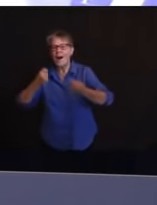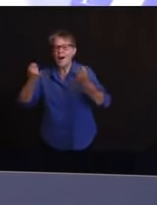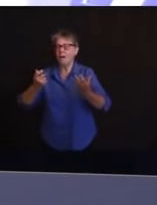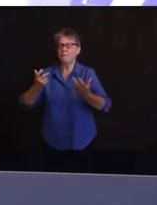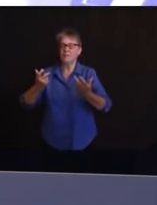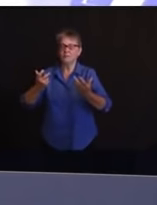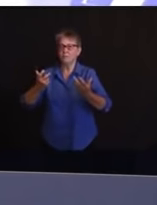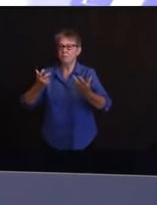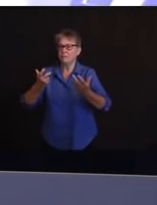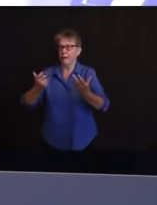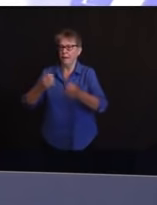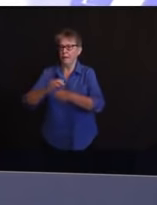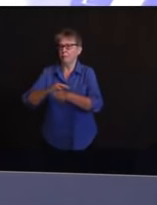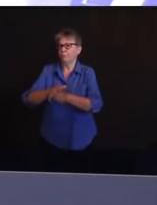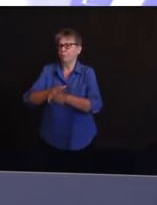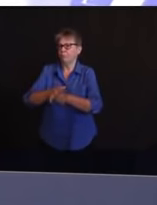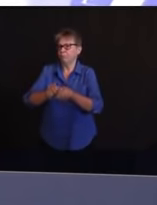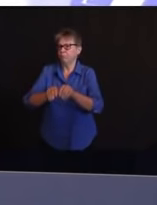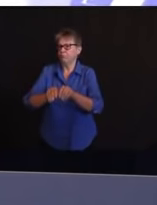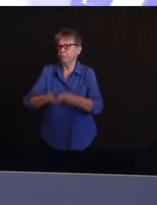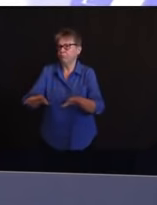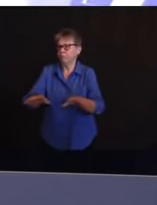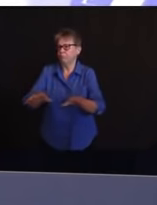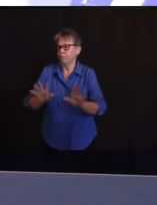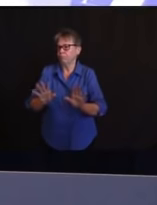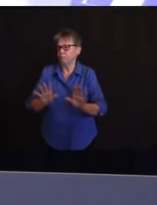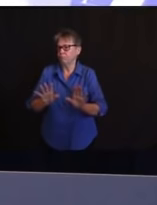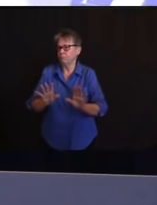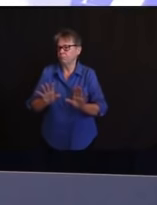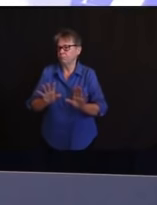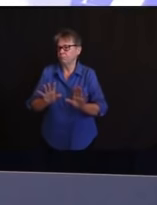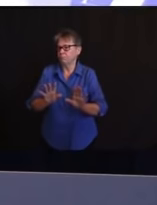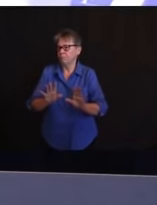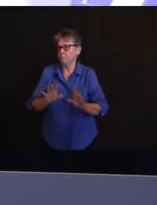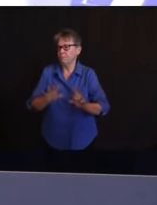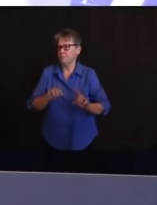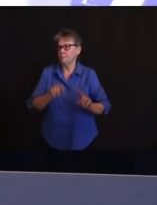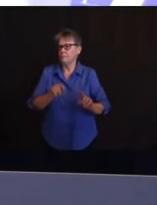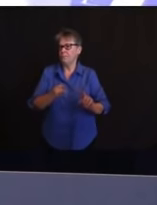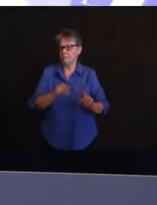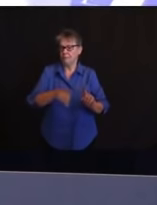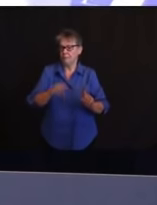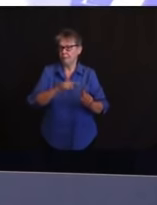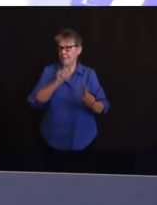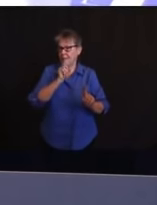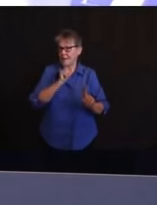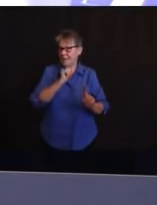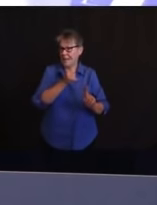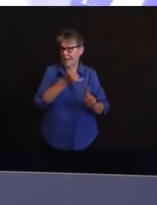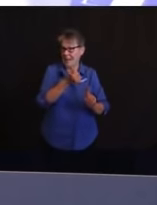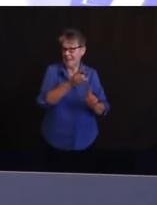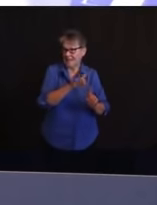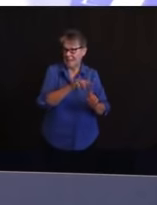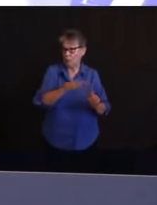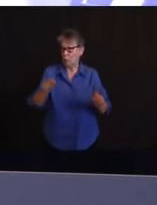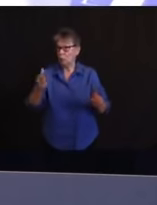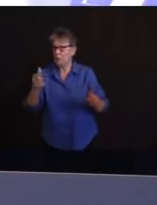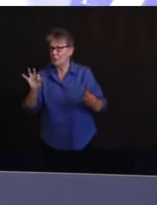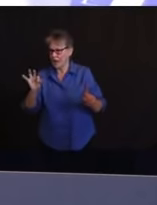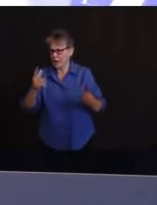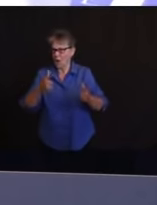and 29. In April, this age group represented 12% of the